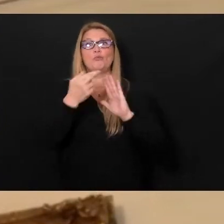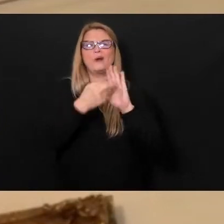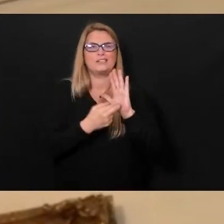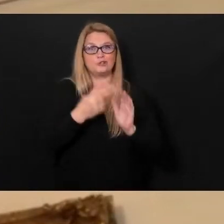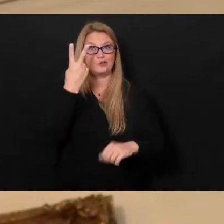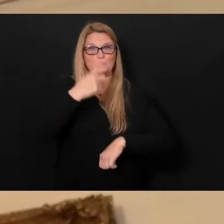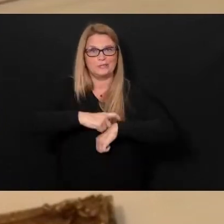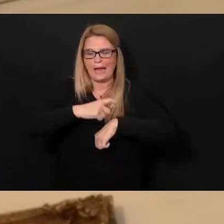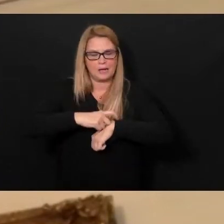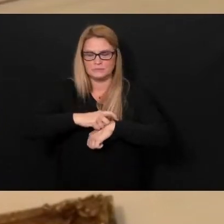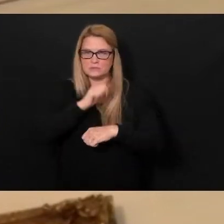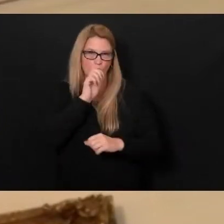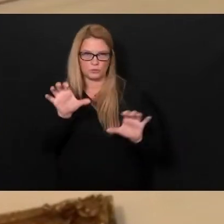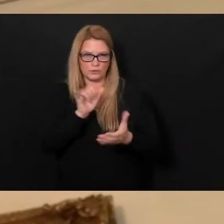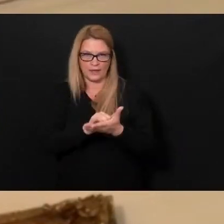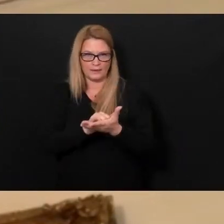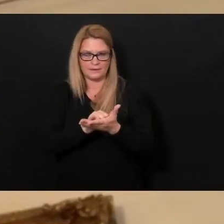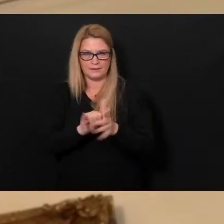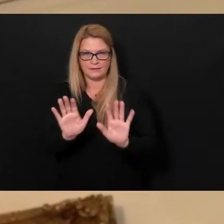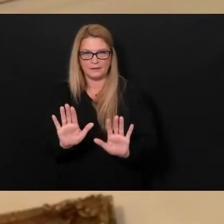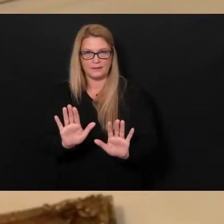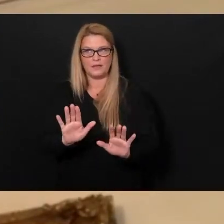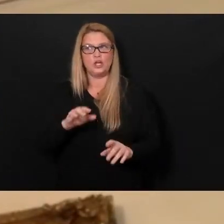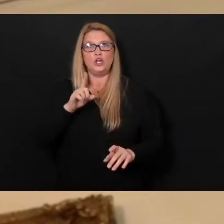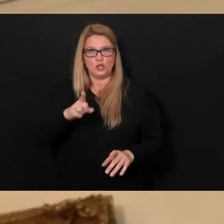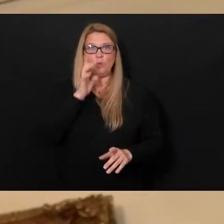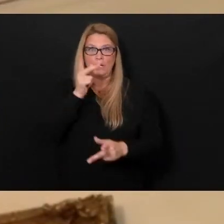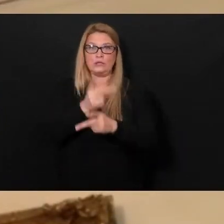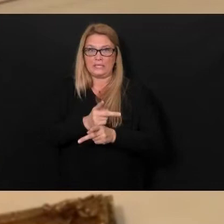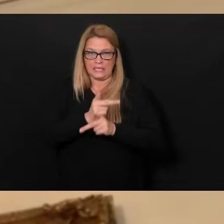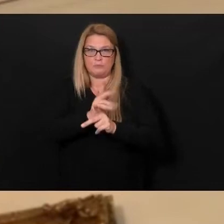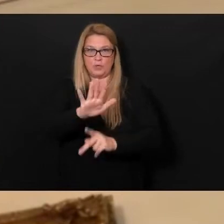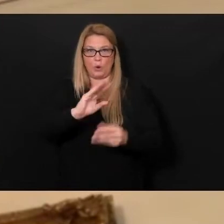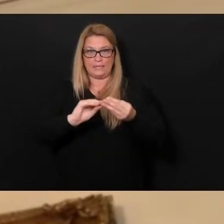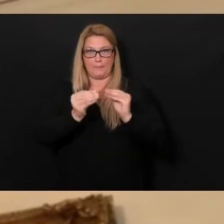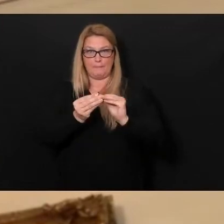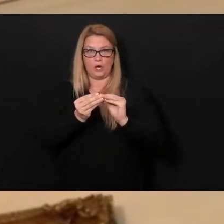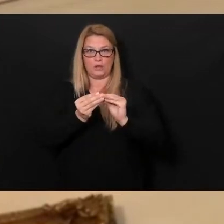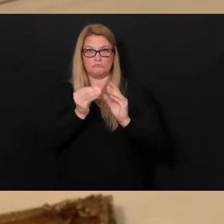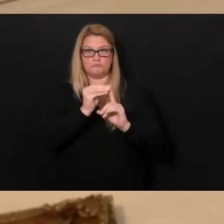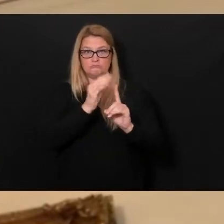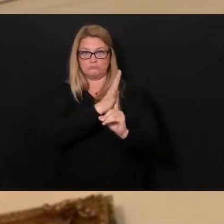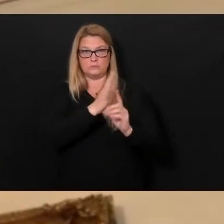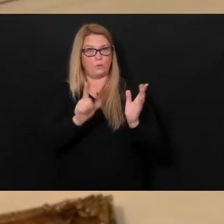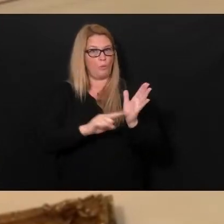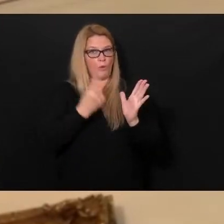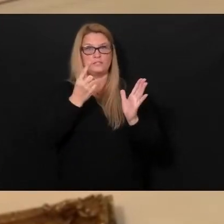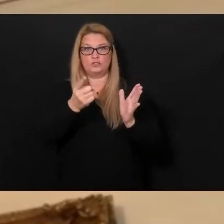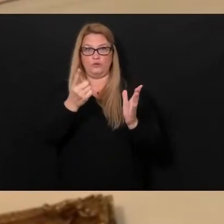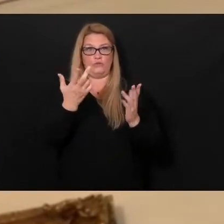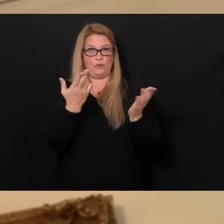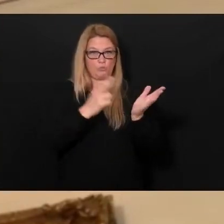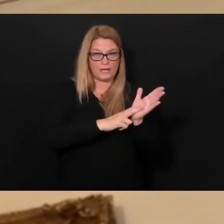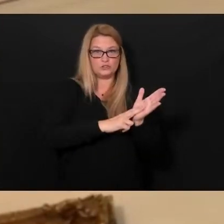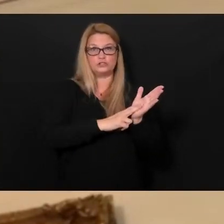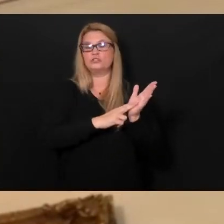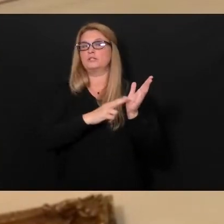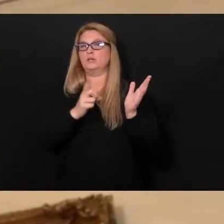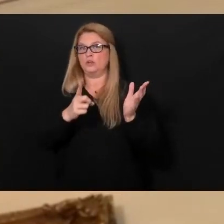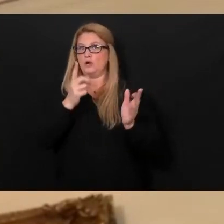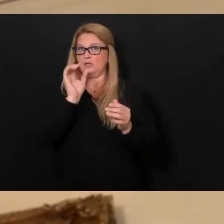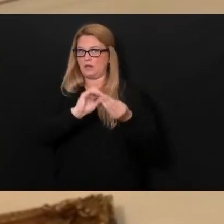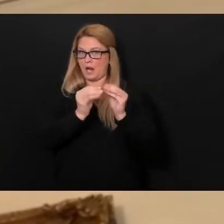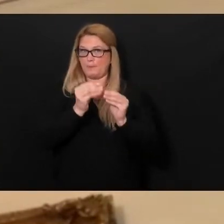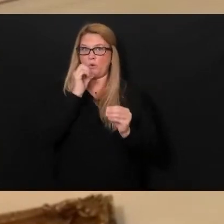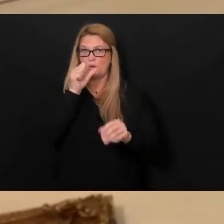your priority. Everyone who's already contacted local health department, an FQHC, a rural health center, et cetera, you will keep your priority.